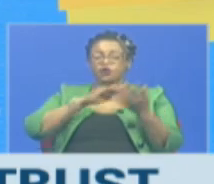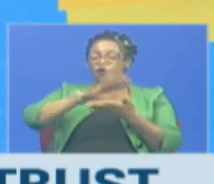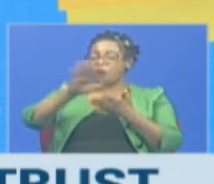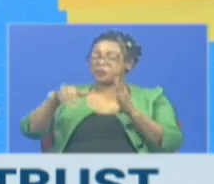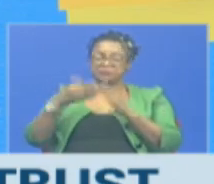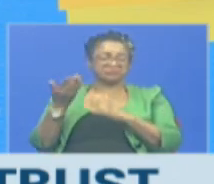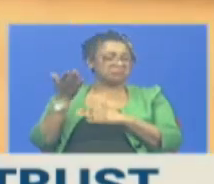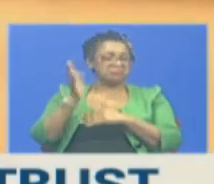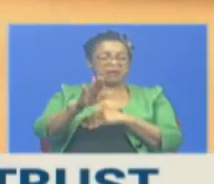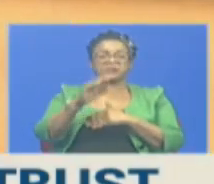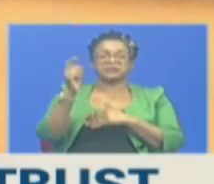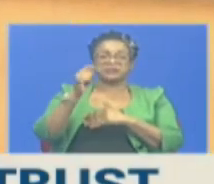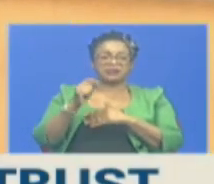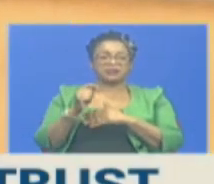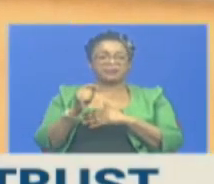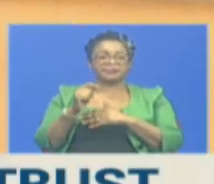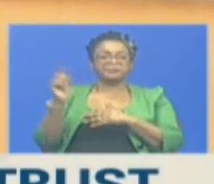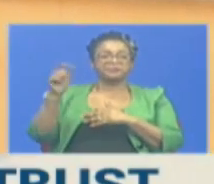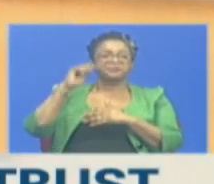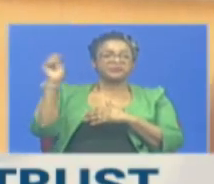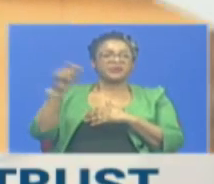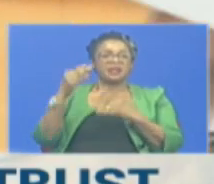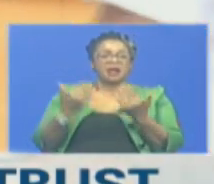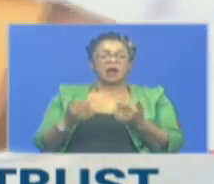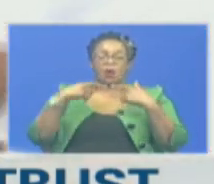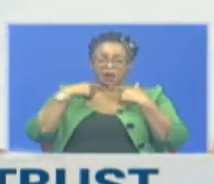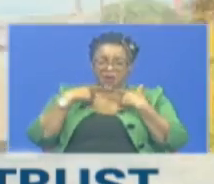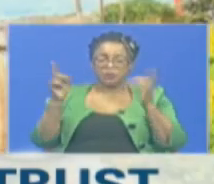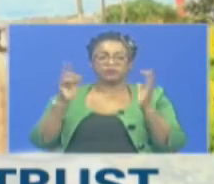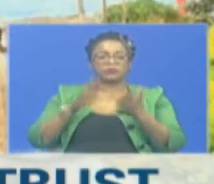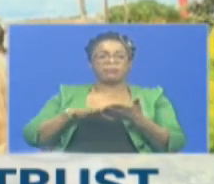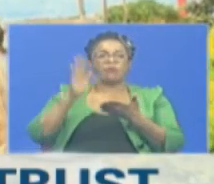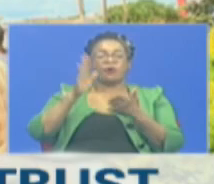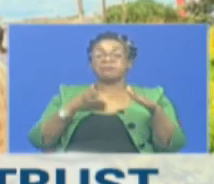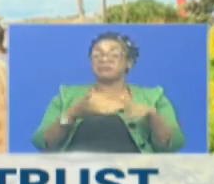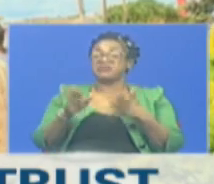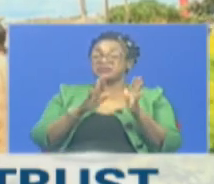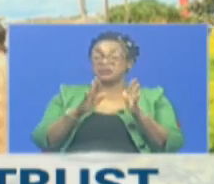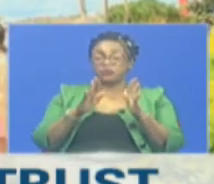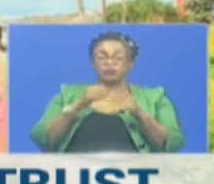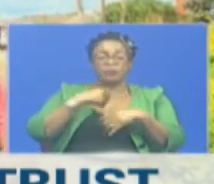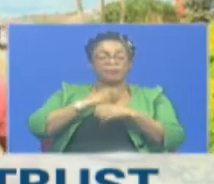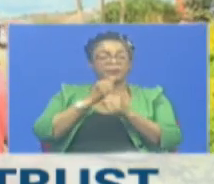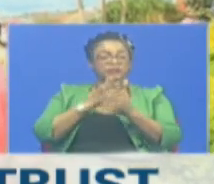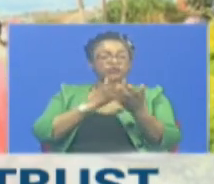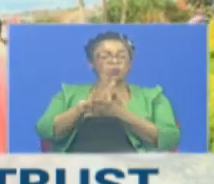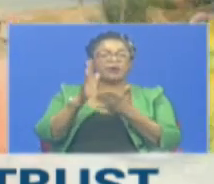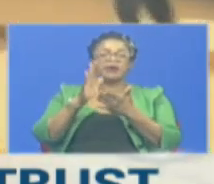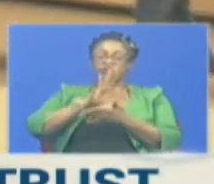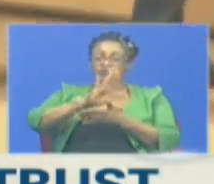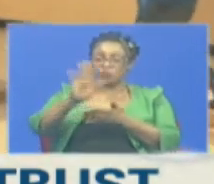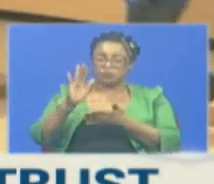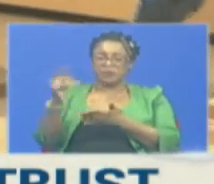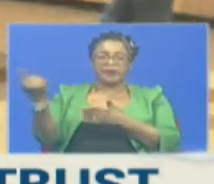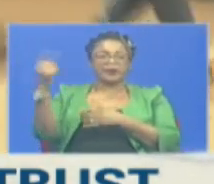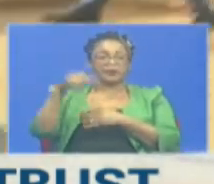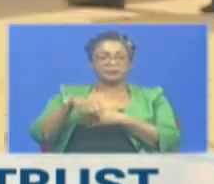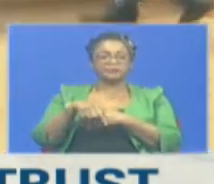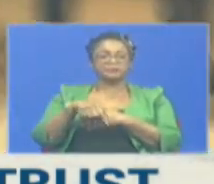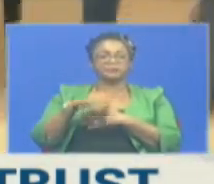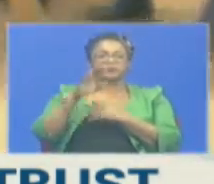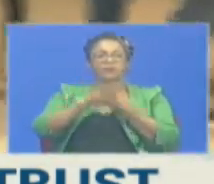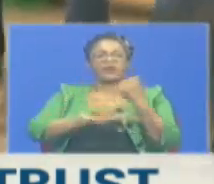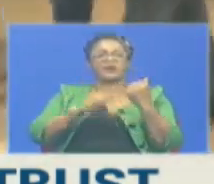to Tanzania. Kenya has further announced more measures to ensure those allowed into the country are clear of the virus, including testing